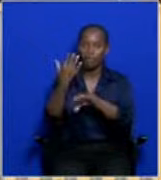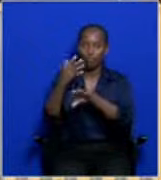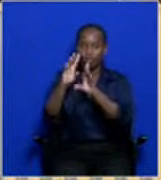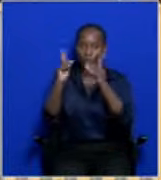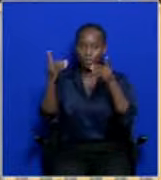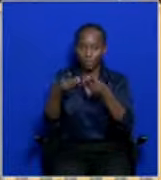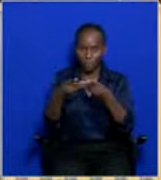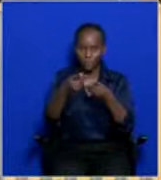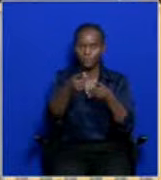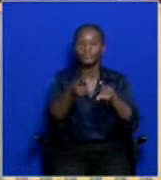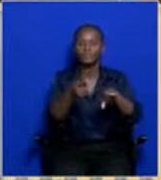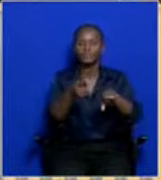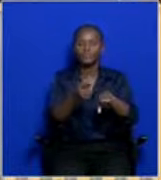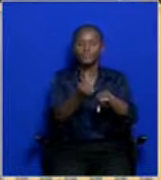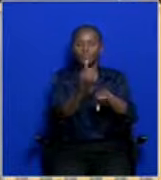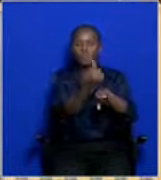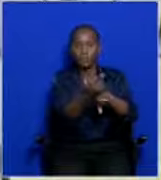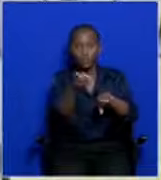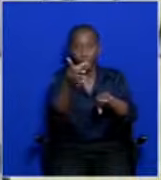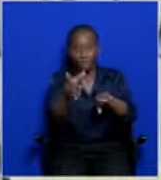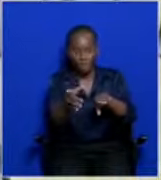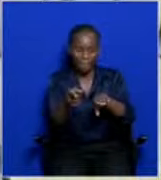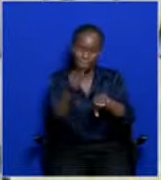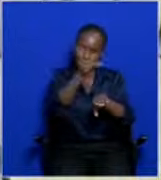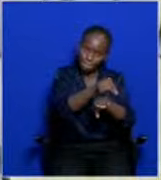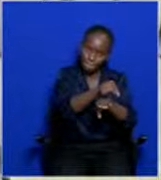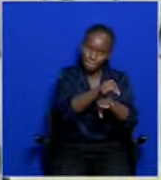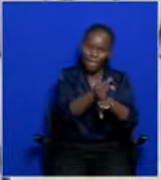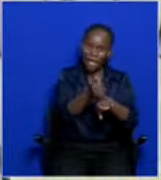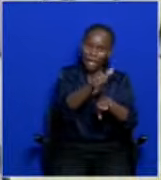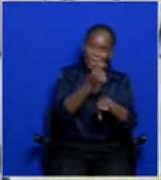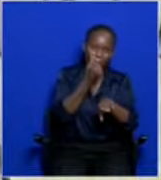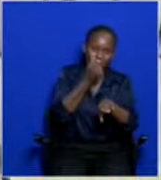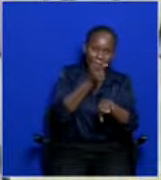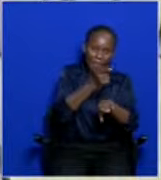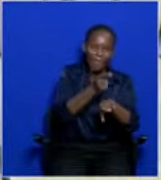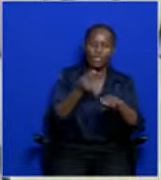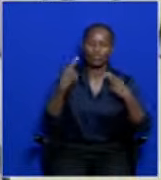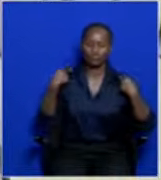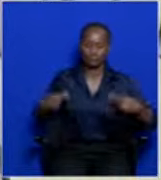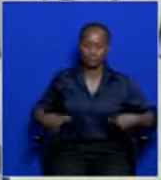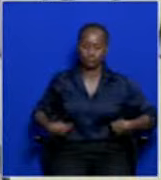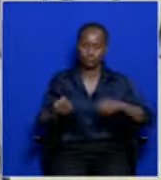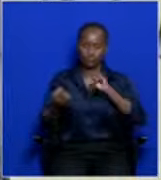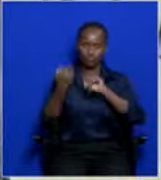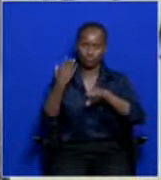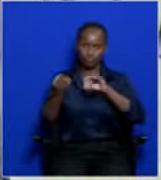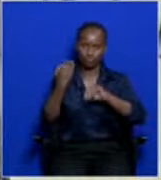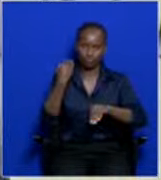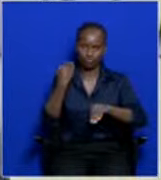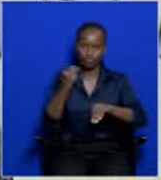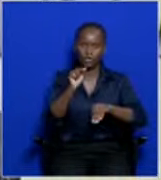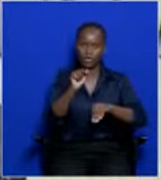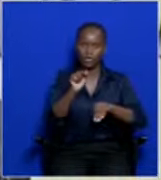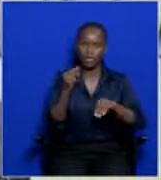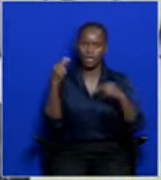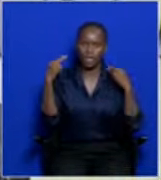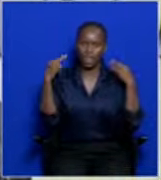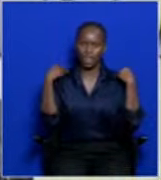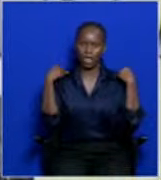in traffic uniform with a lot of ranks on his shoulders.